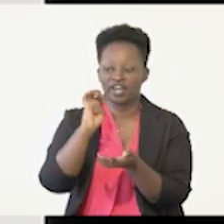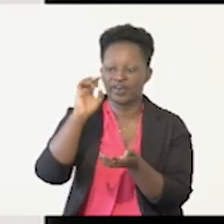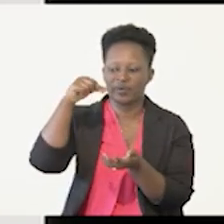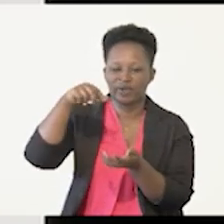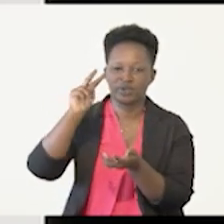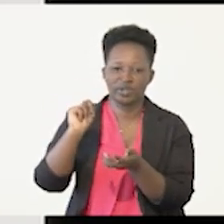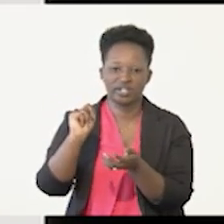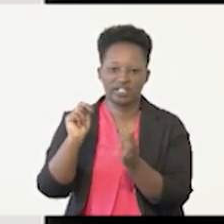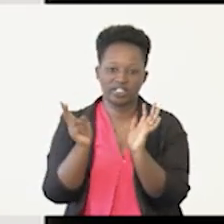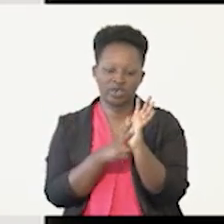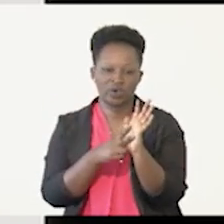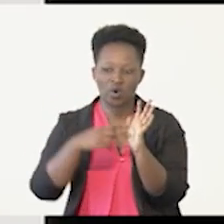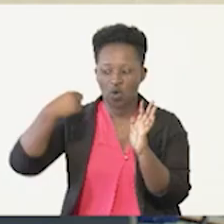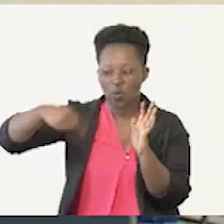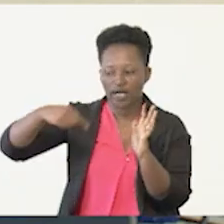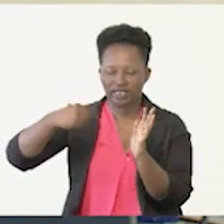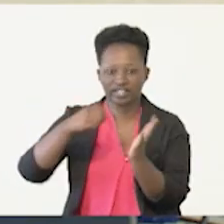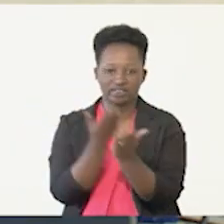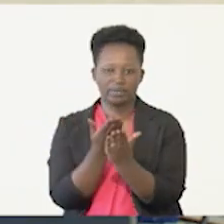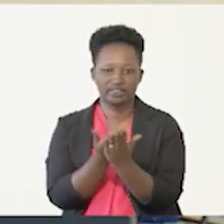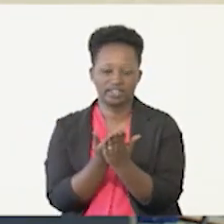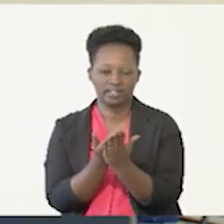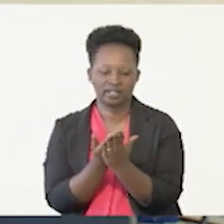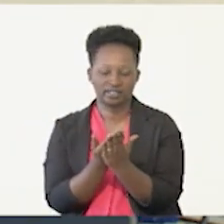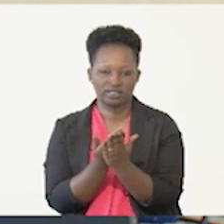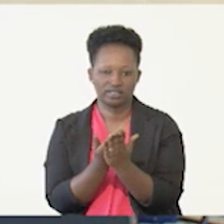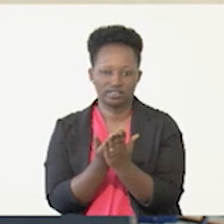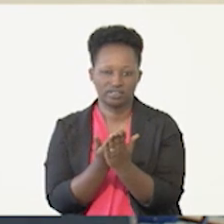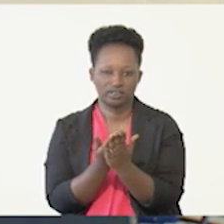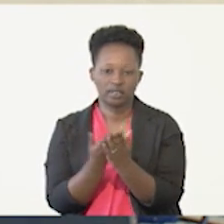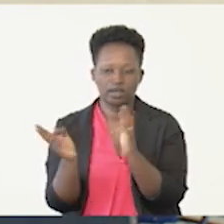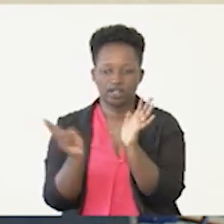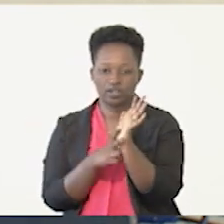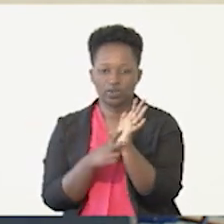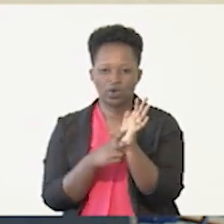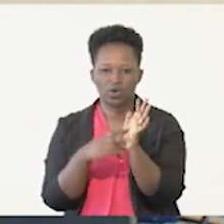with? The equation is quantity demanded equaling to 800